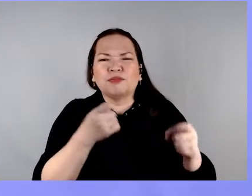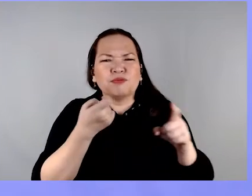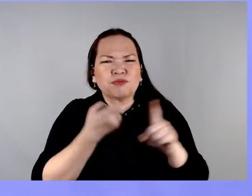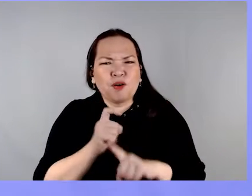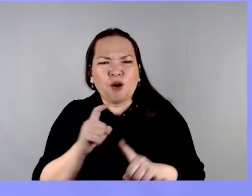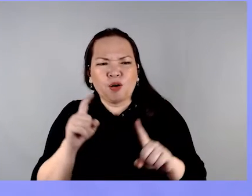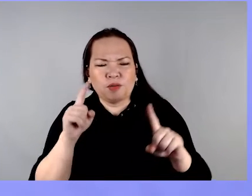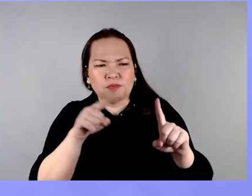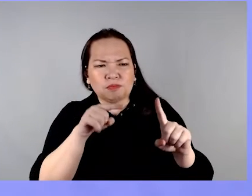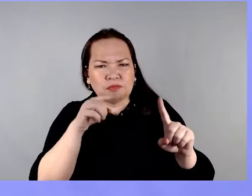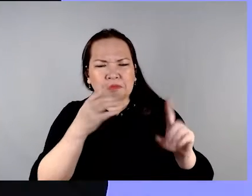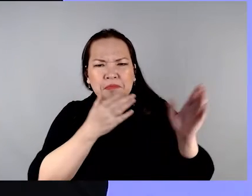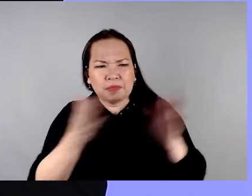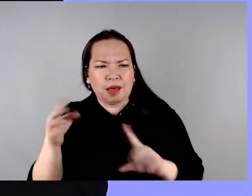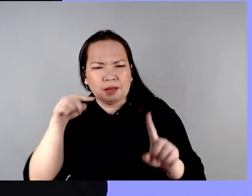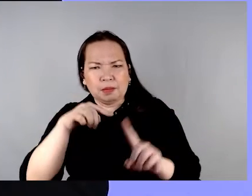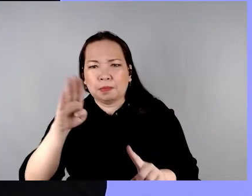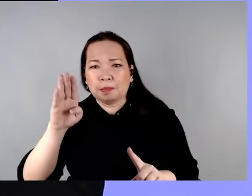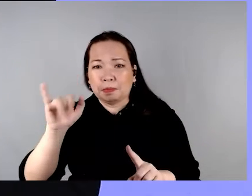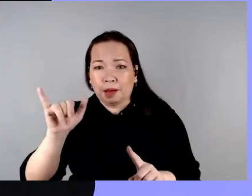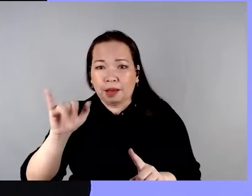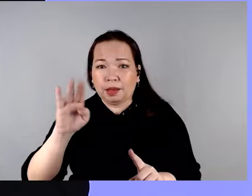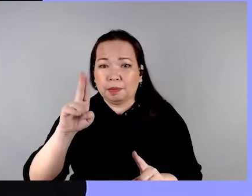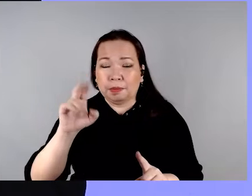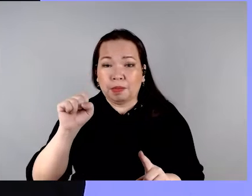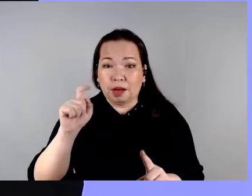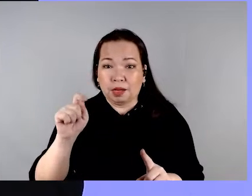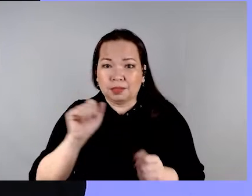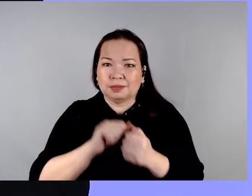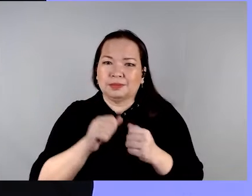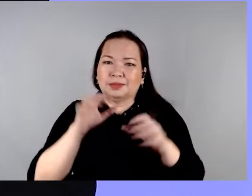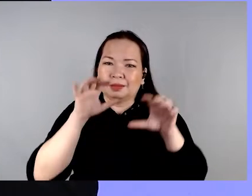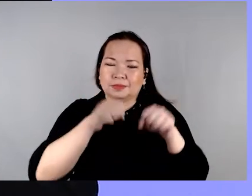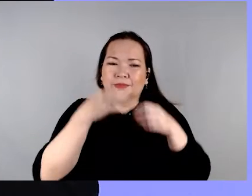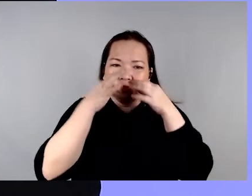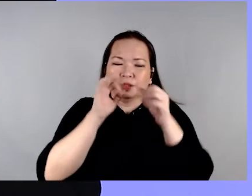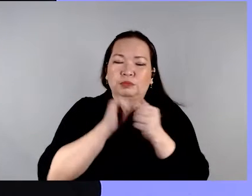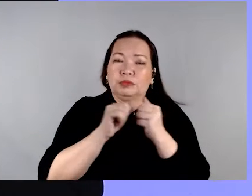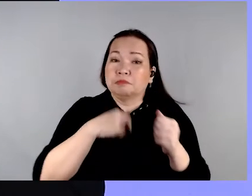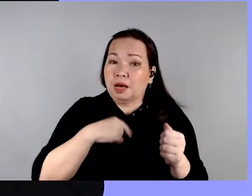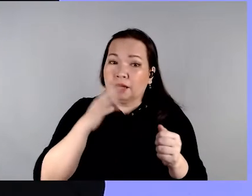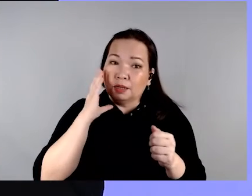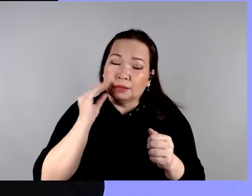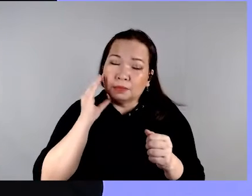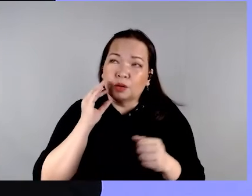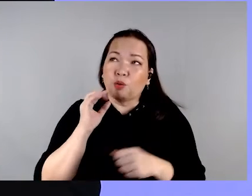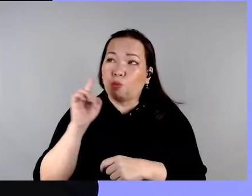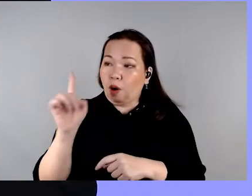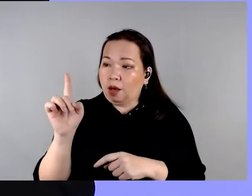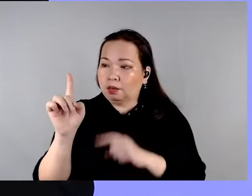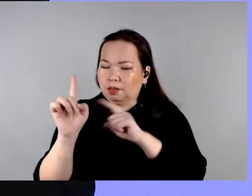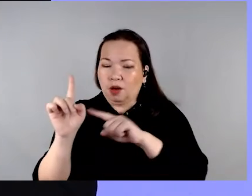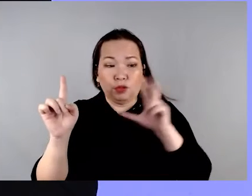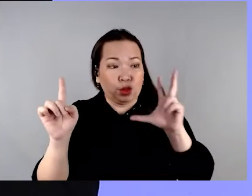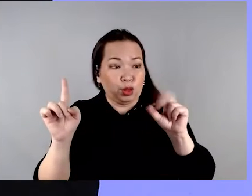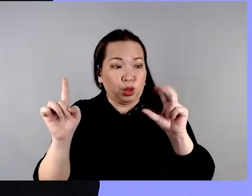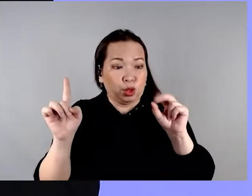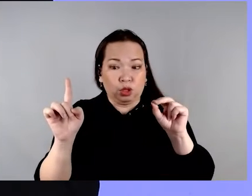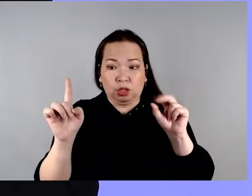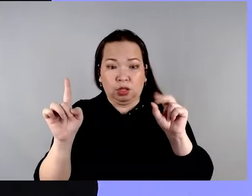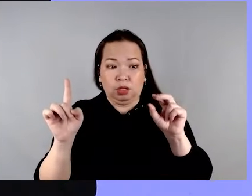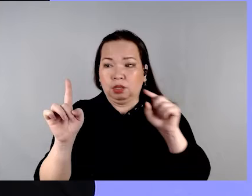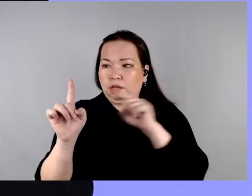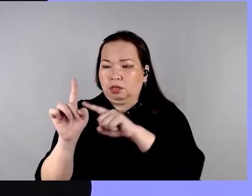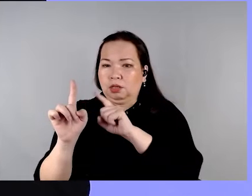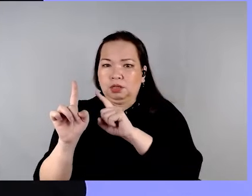of buy-bust operations. In fact, from my experience from jail visits, only 1 out of 30 PDLs are arrested with a